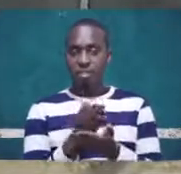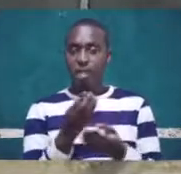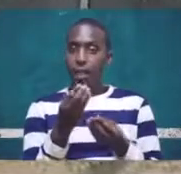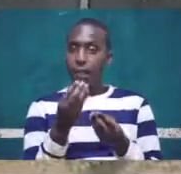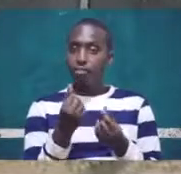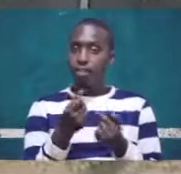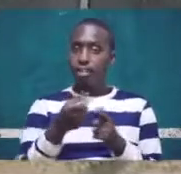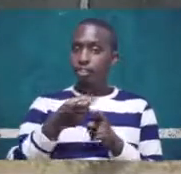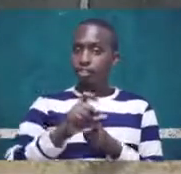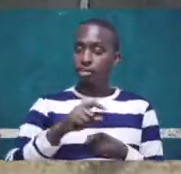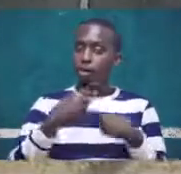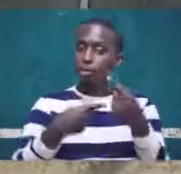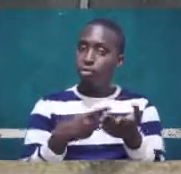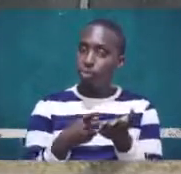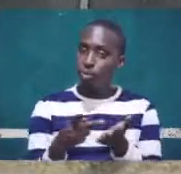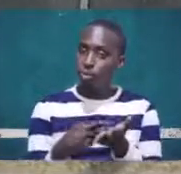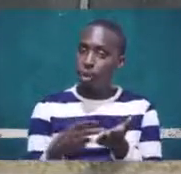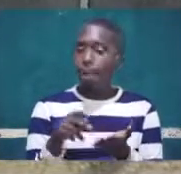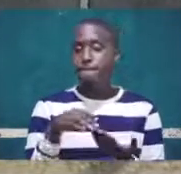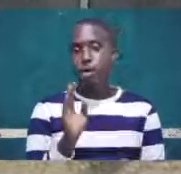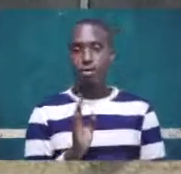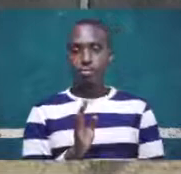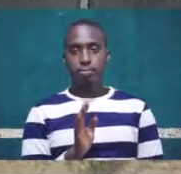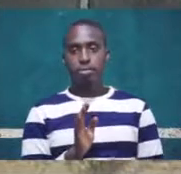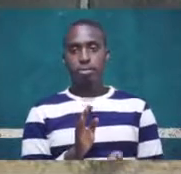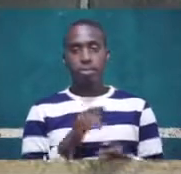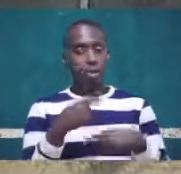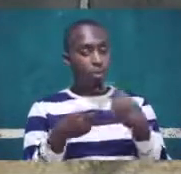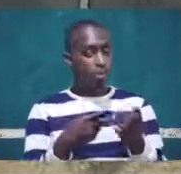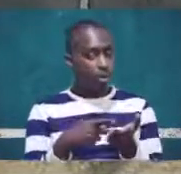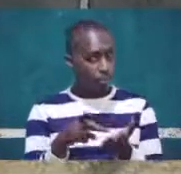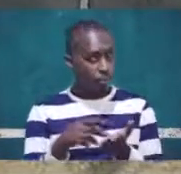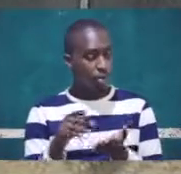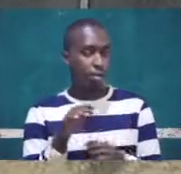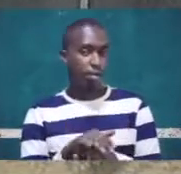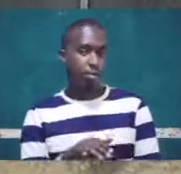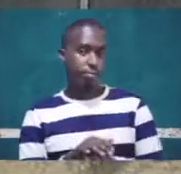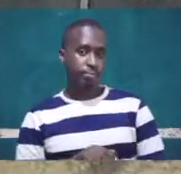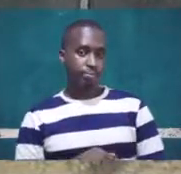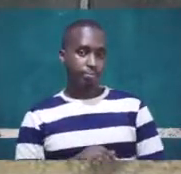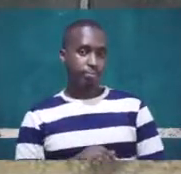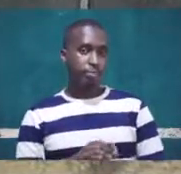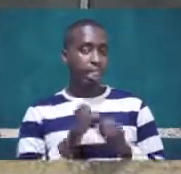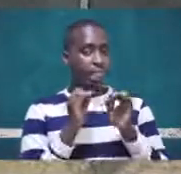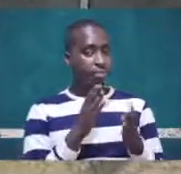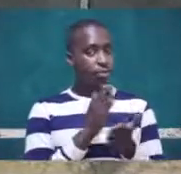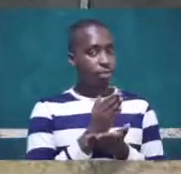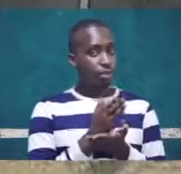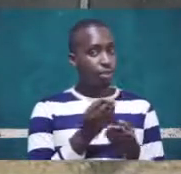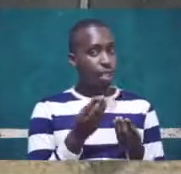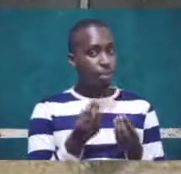rises, may continue buying it more, may continue buying it more. And even if the